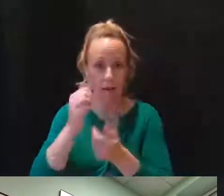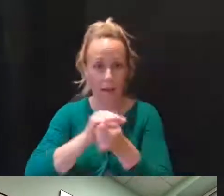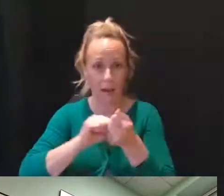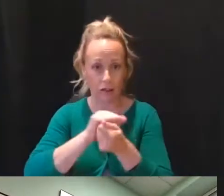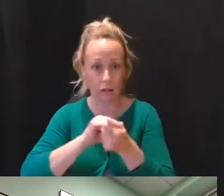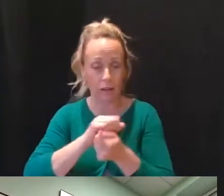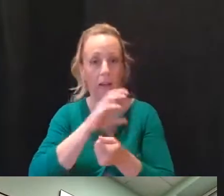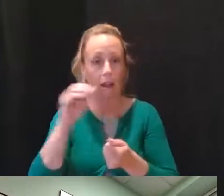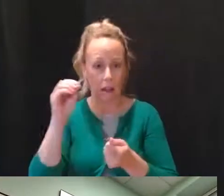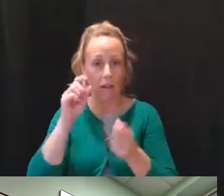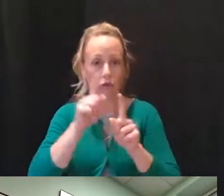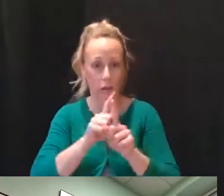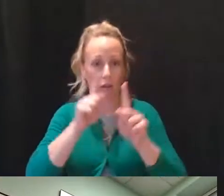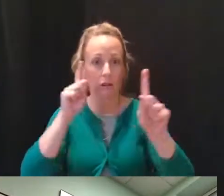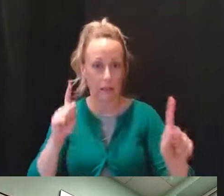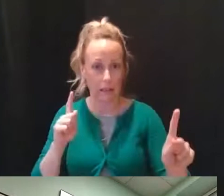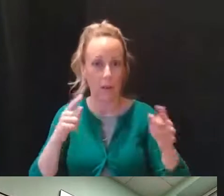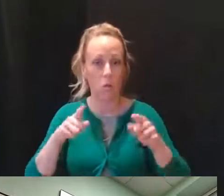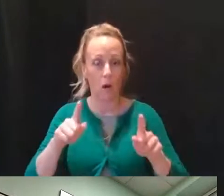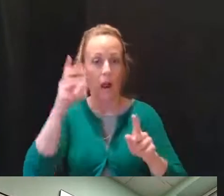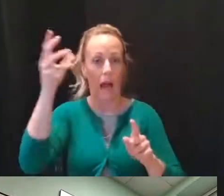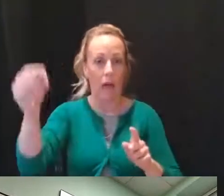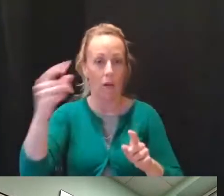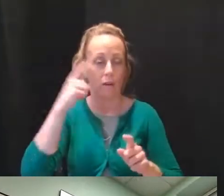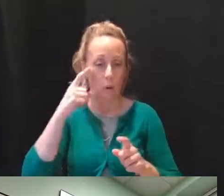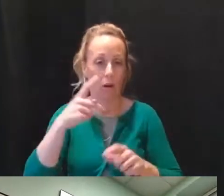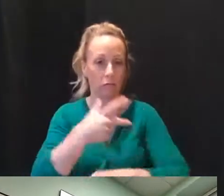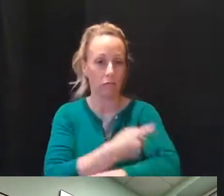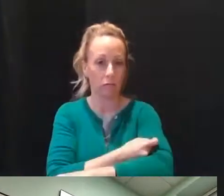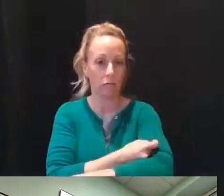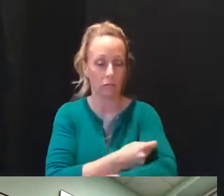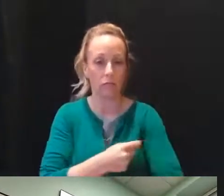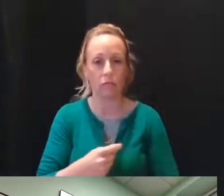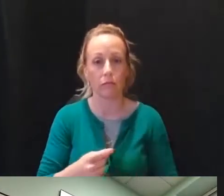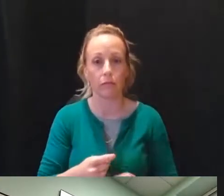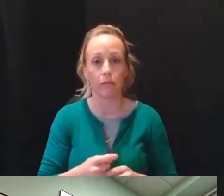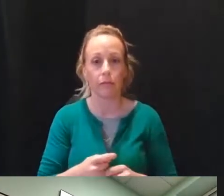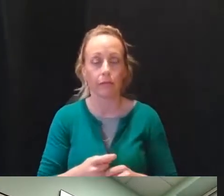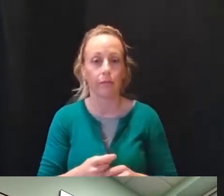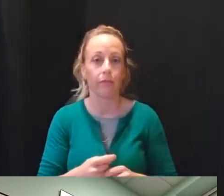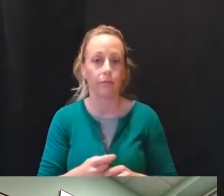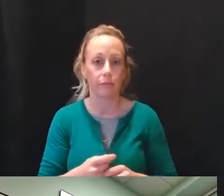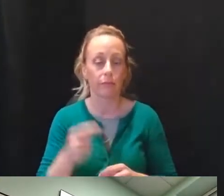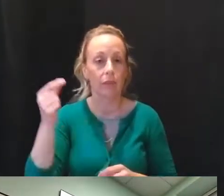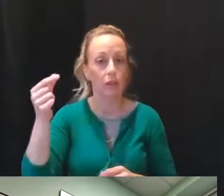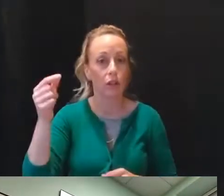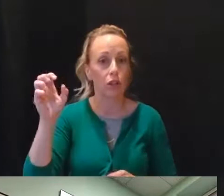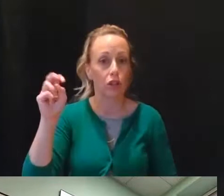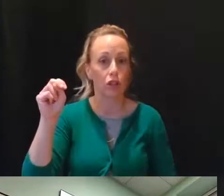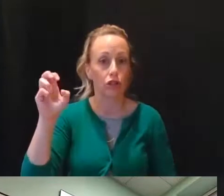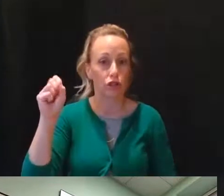physical distancing when they are out there to get the flu shot. Genesis actually has a drive-through